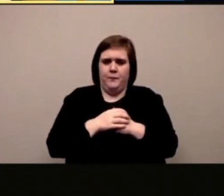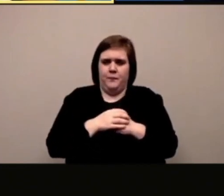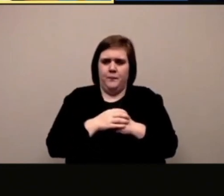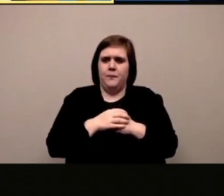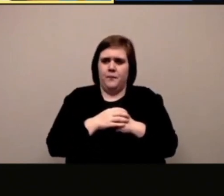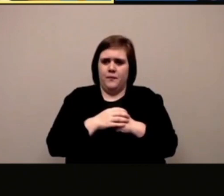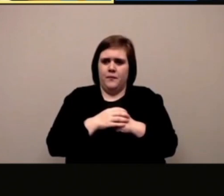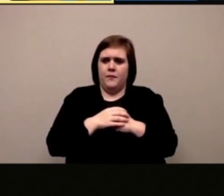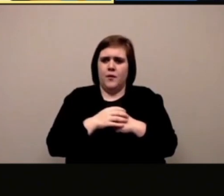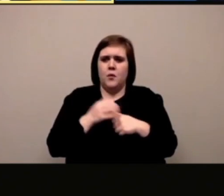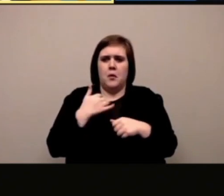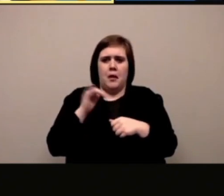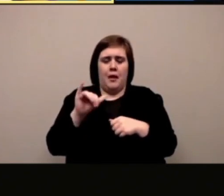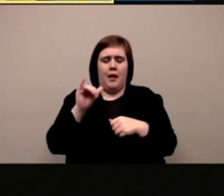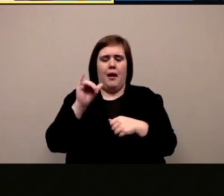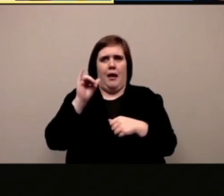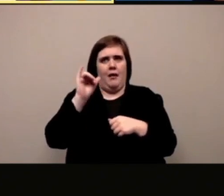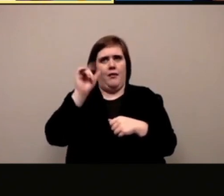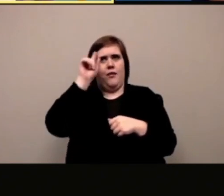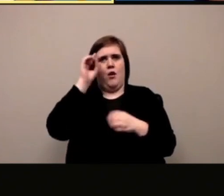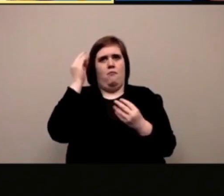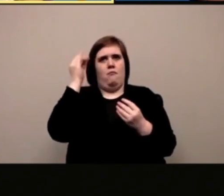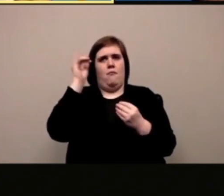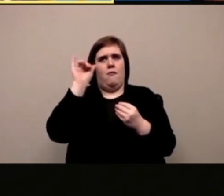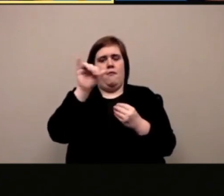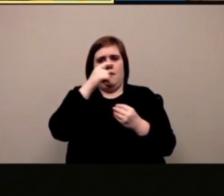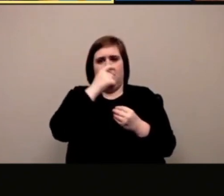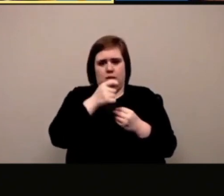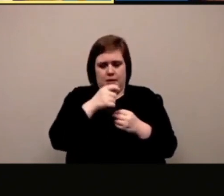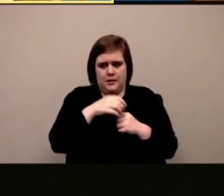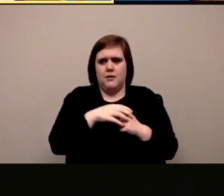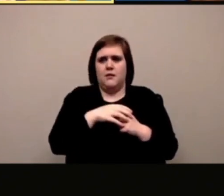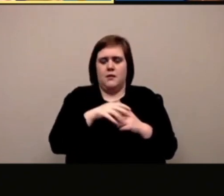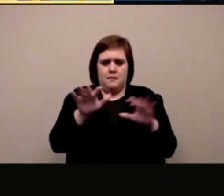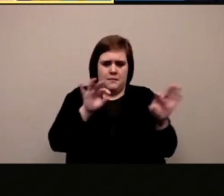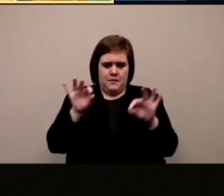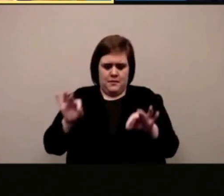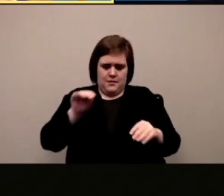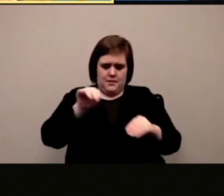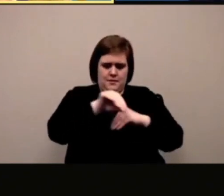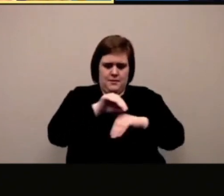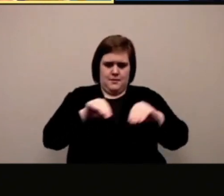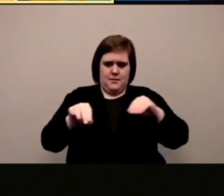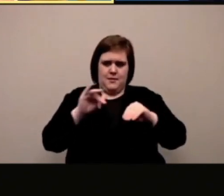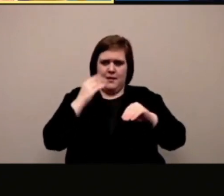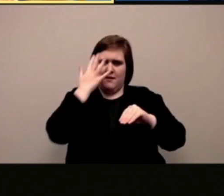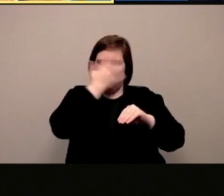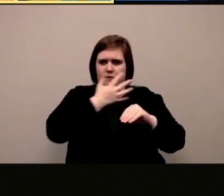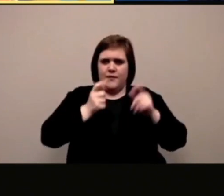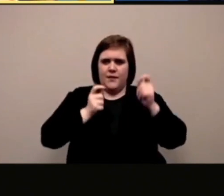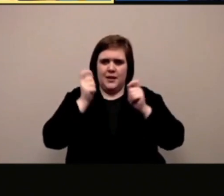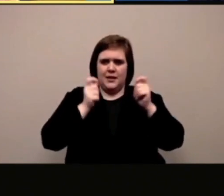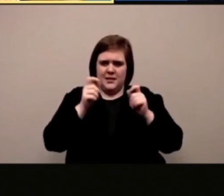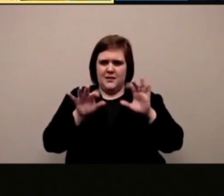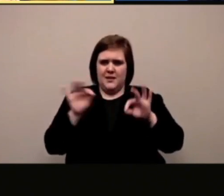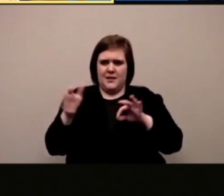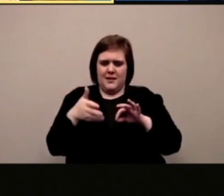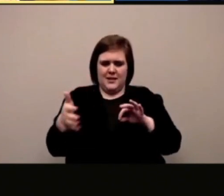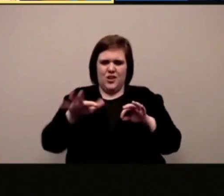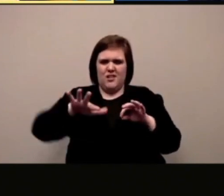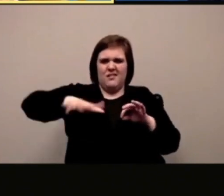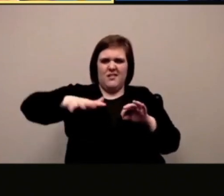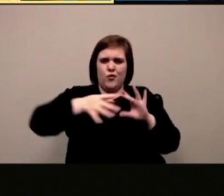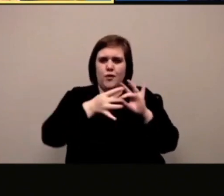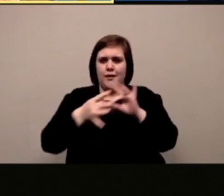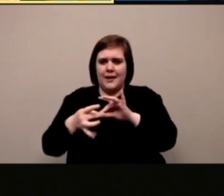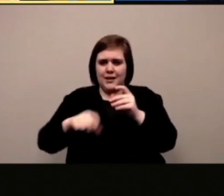And what I thought was like really interesting about kind of putting together the face is getting things that are all related to one another,